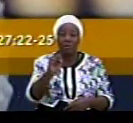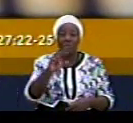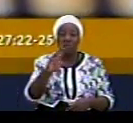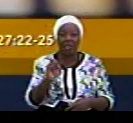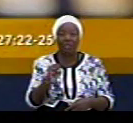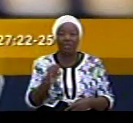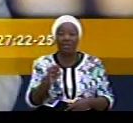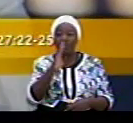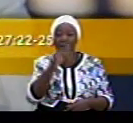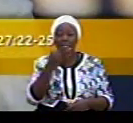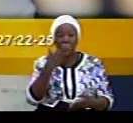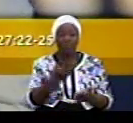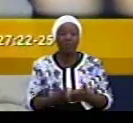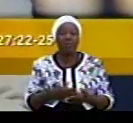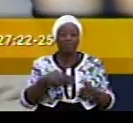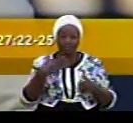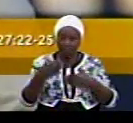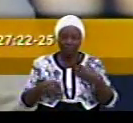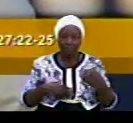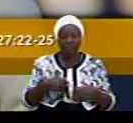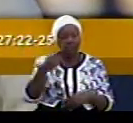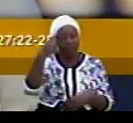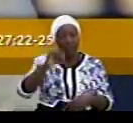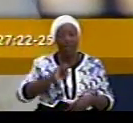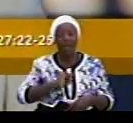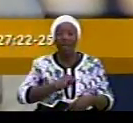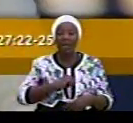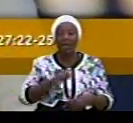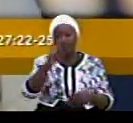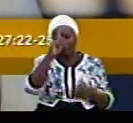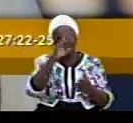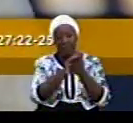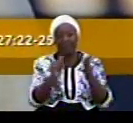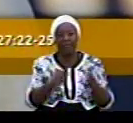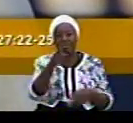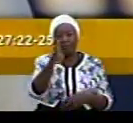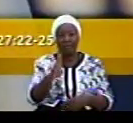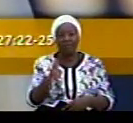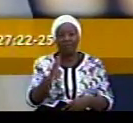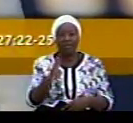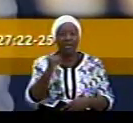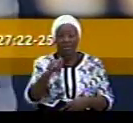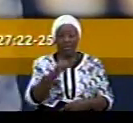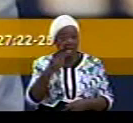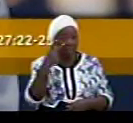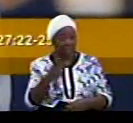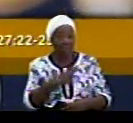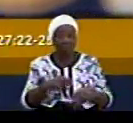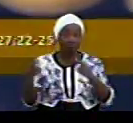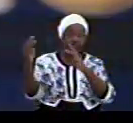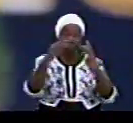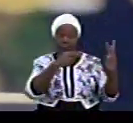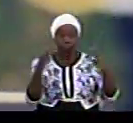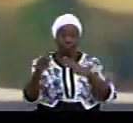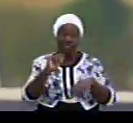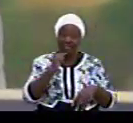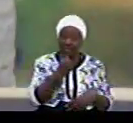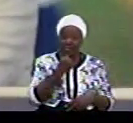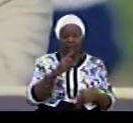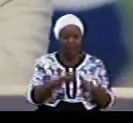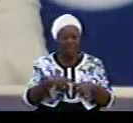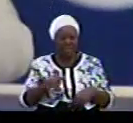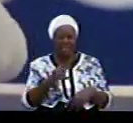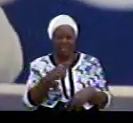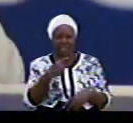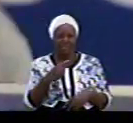I believe God. He had not seen it. The storm was still raging. And yet he said,